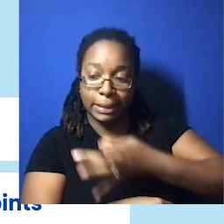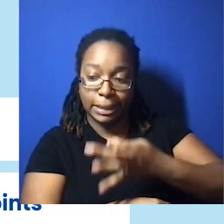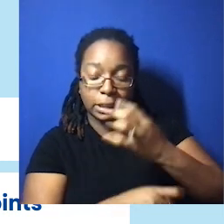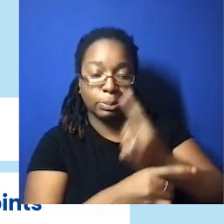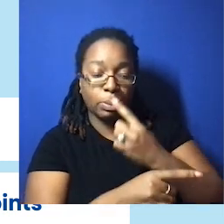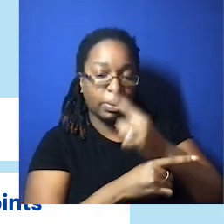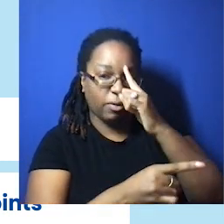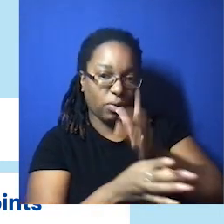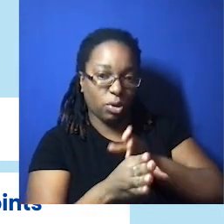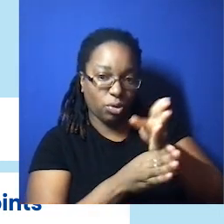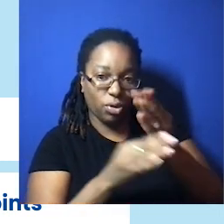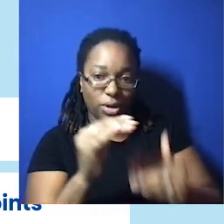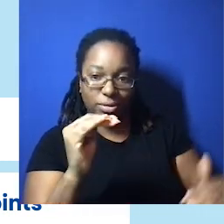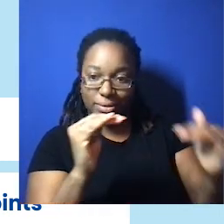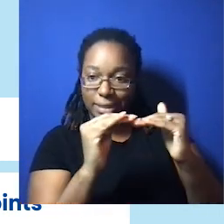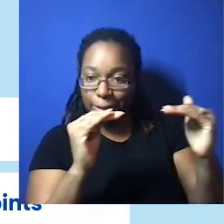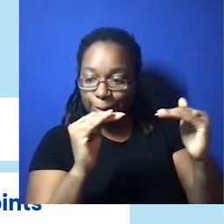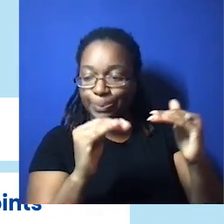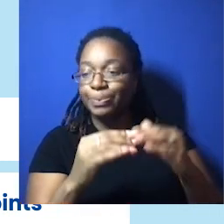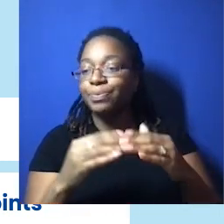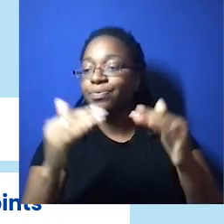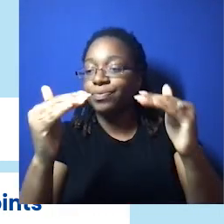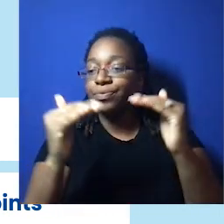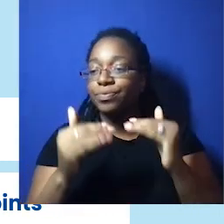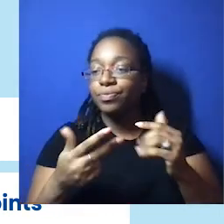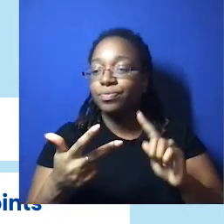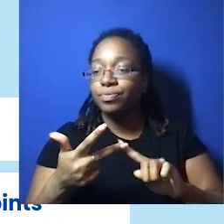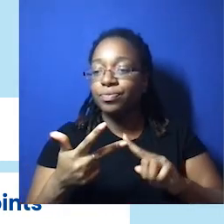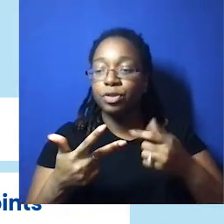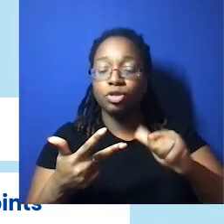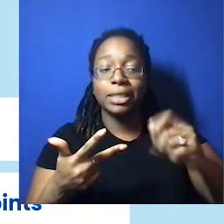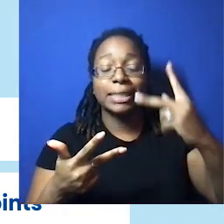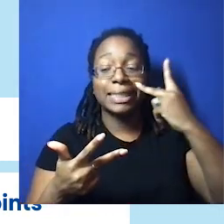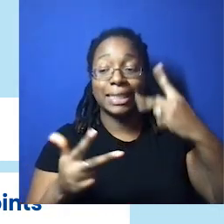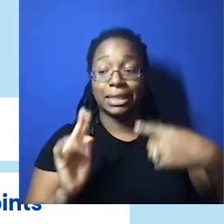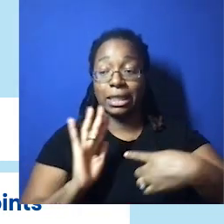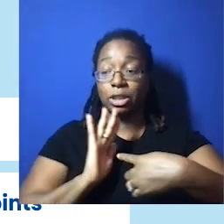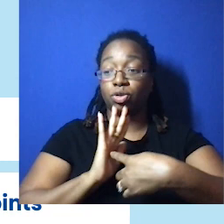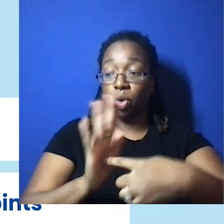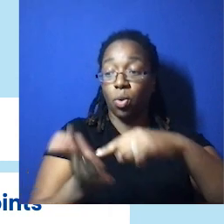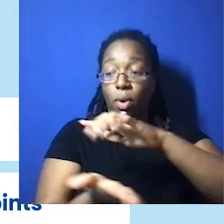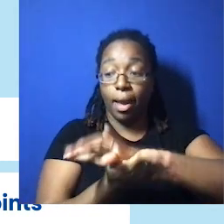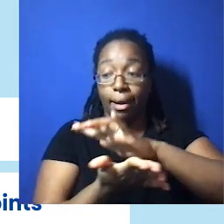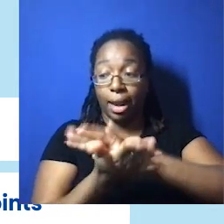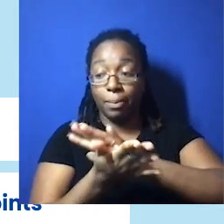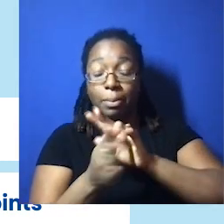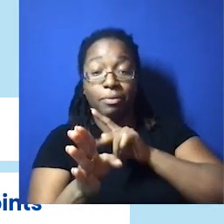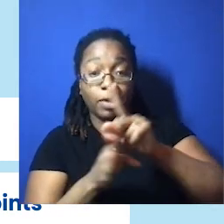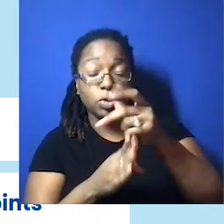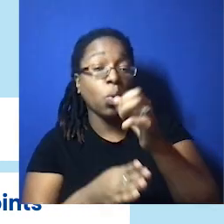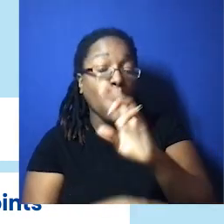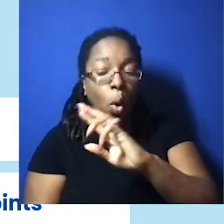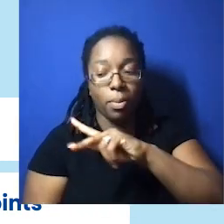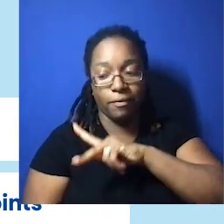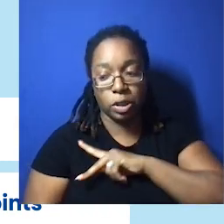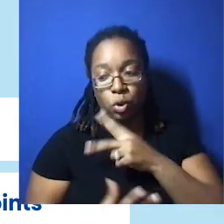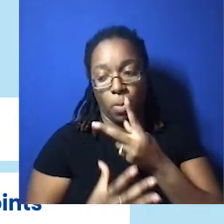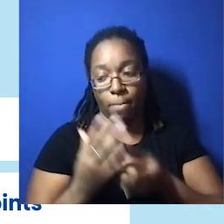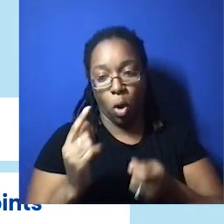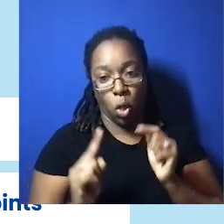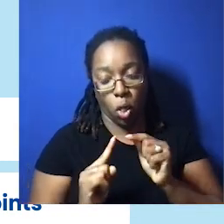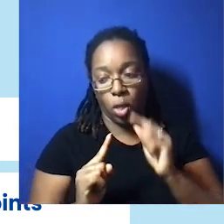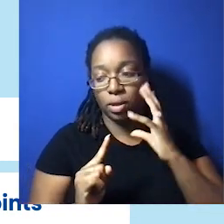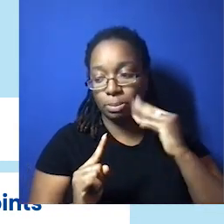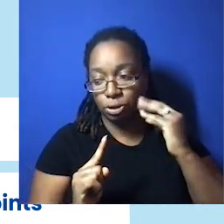stage. We're looking to make sure that the student has demonstrated academic, professional, or personal experiences that